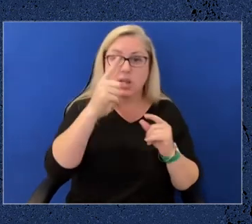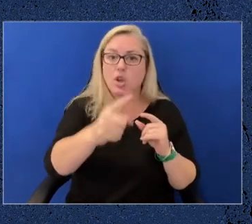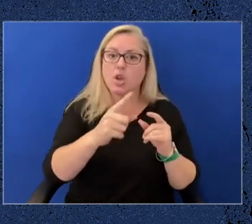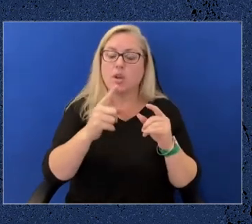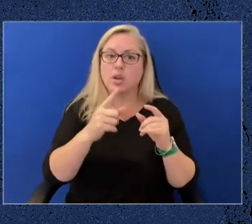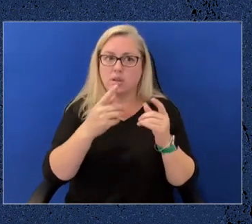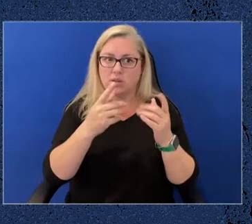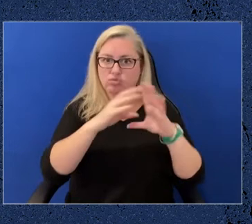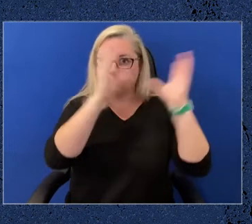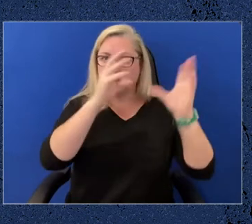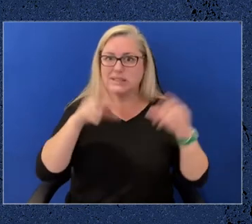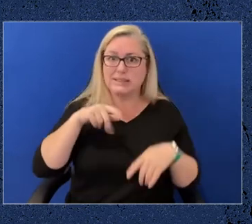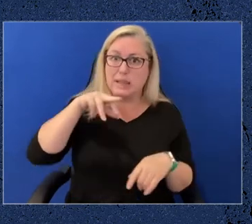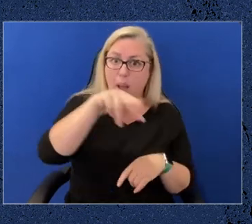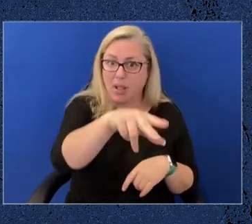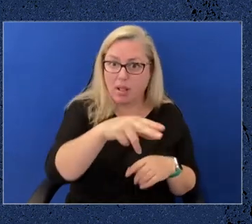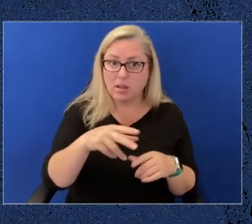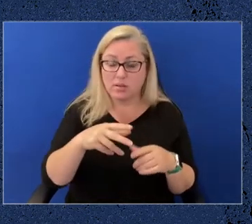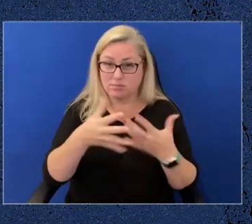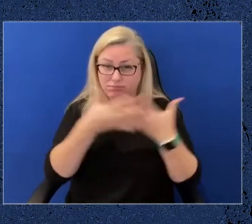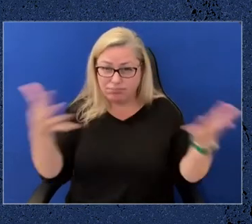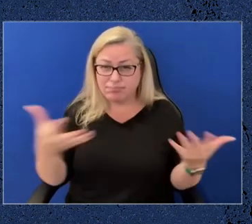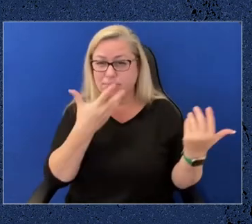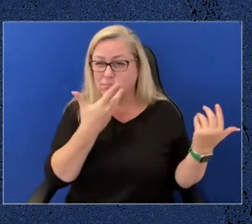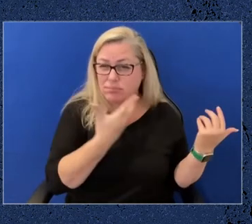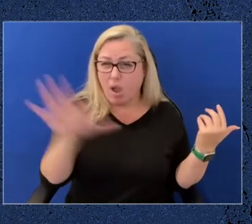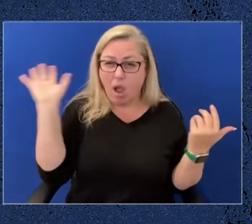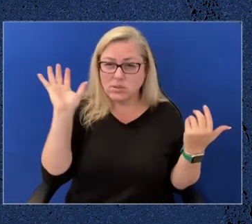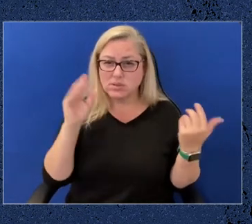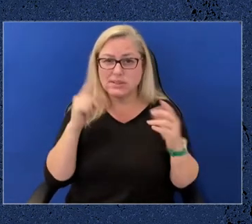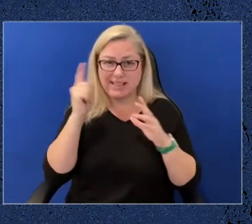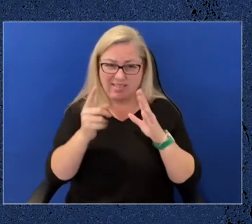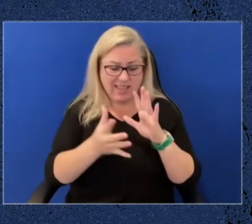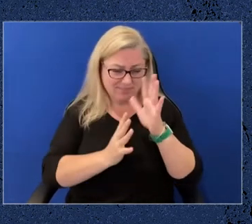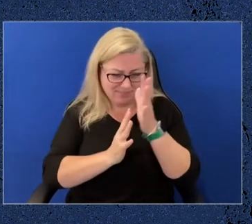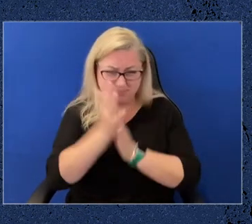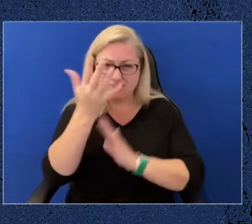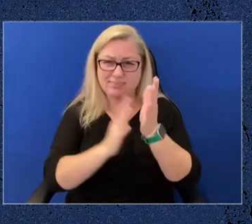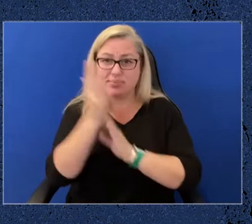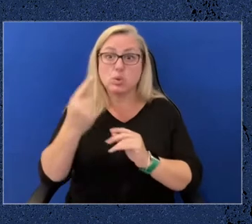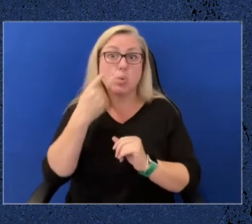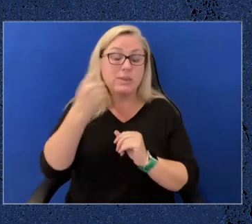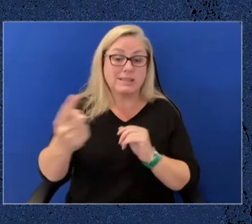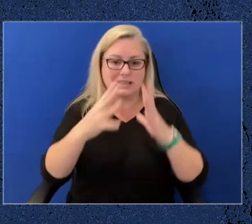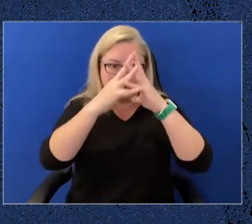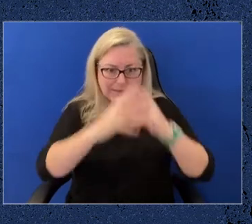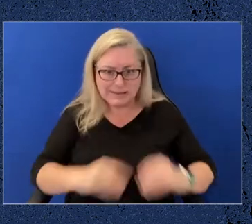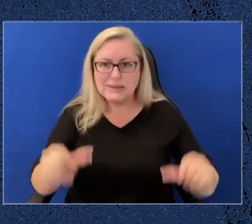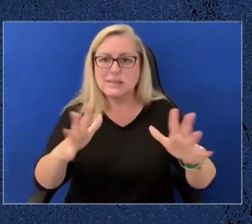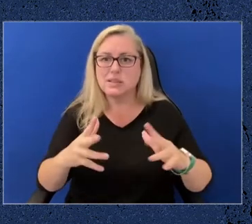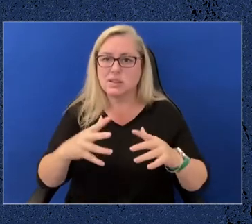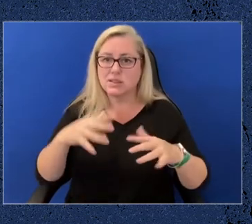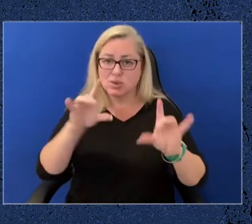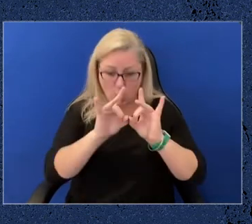Huge hot fires that not only burnt the ground, but they burnt country, and you see these massive erosion events. So they're actually hurting and